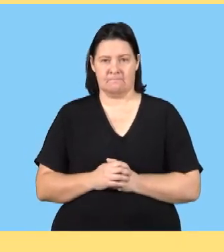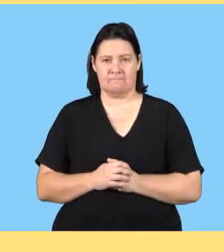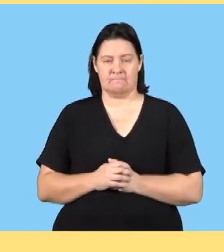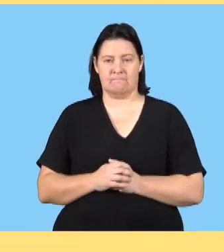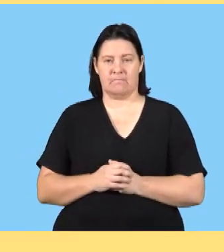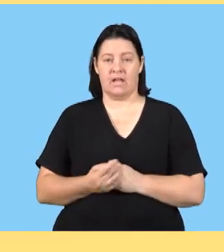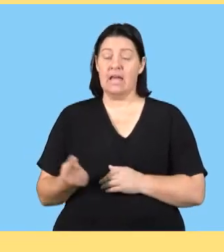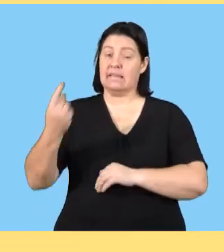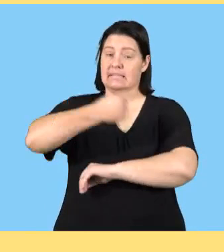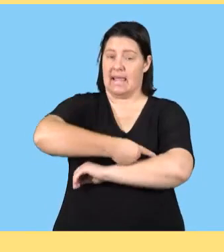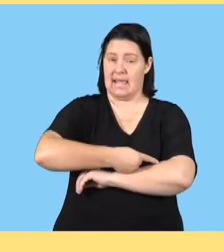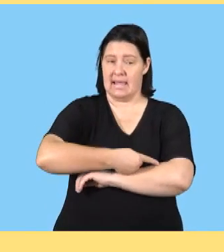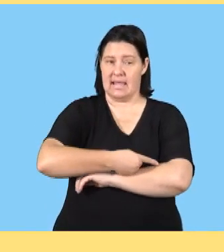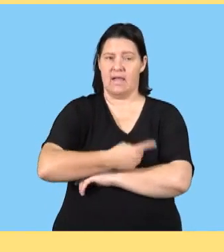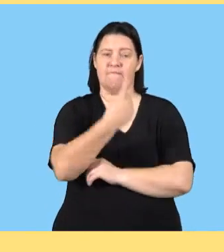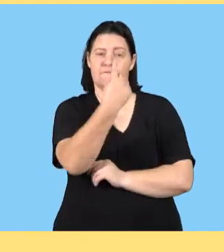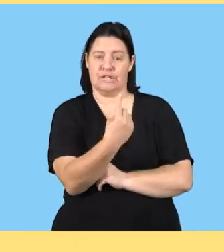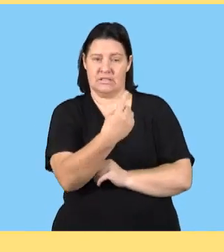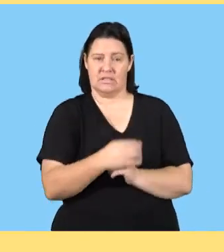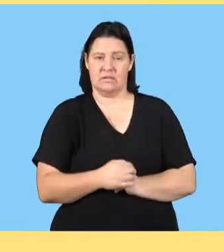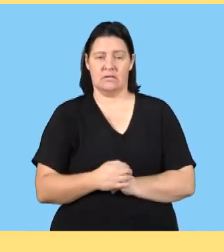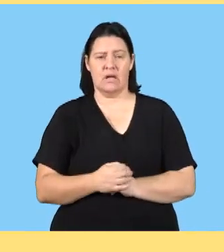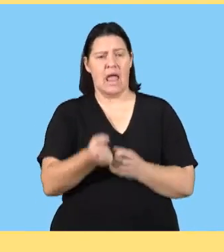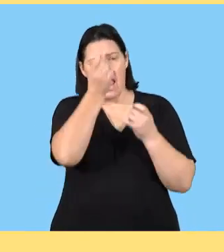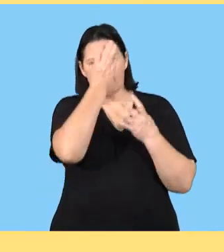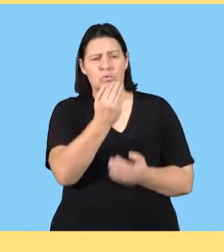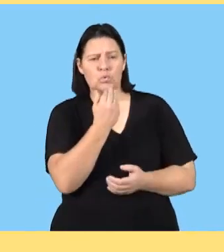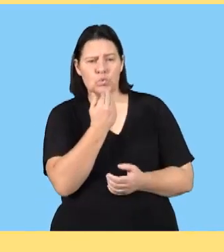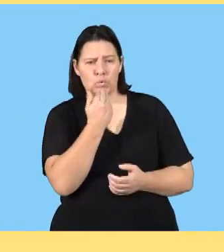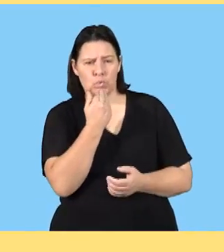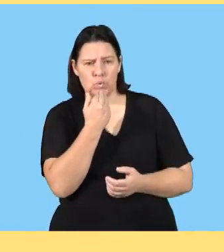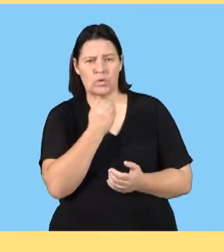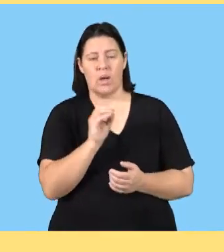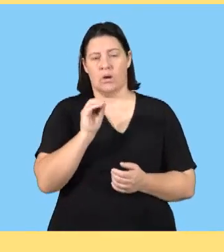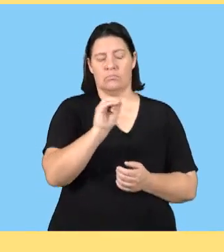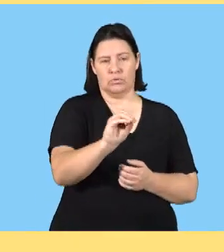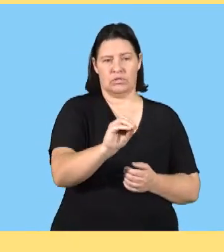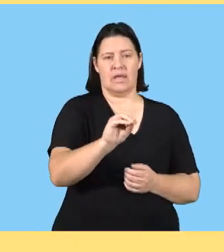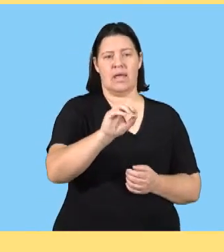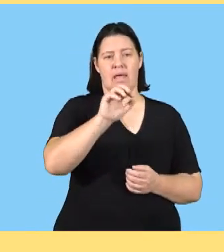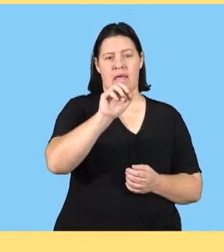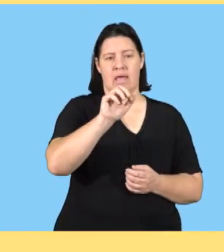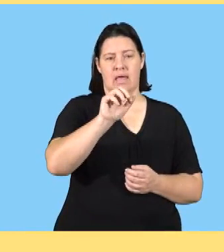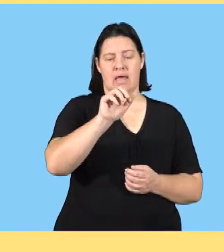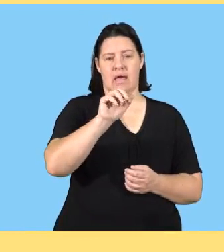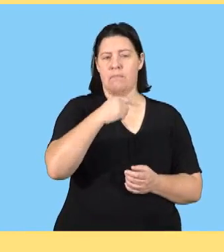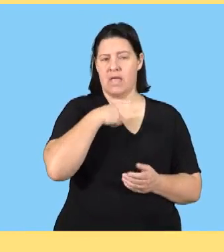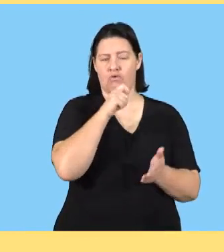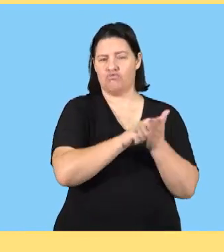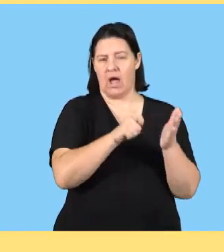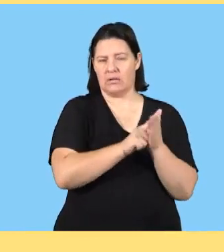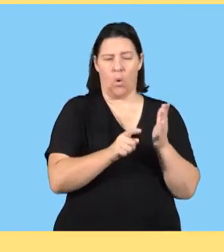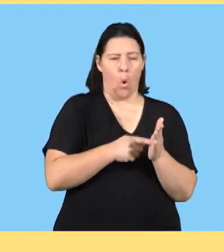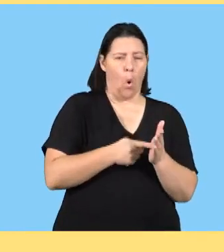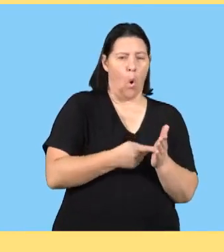340. The day is the first. The details, we will now say, if we